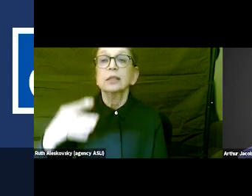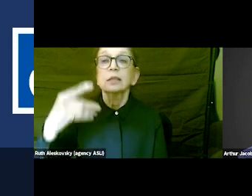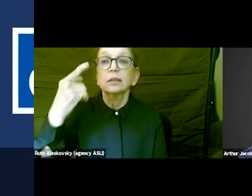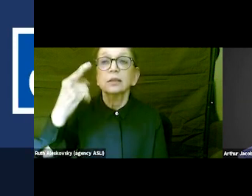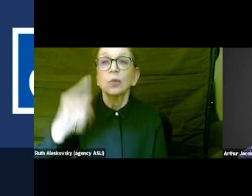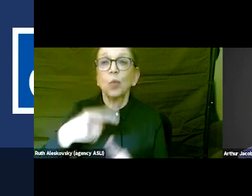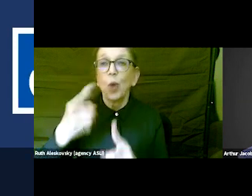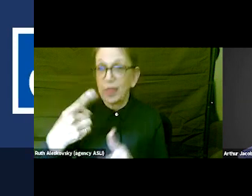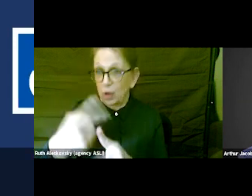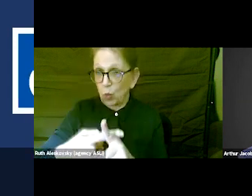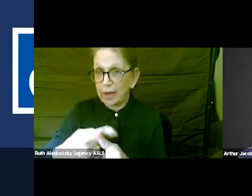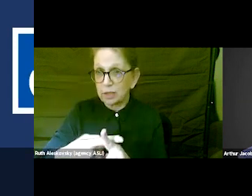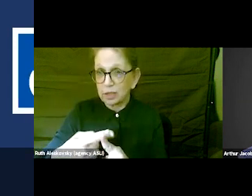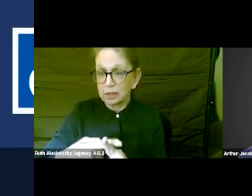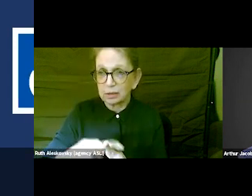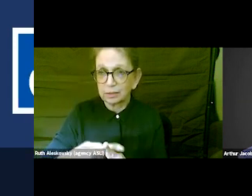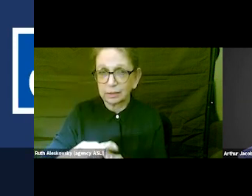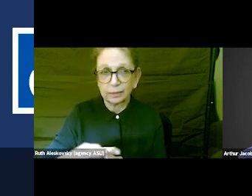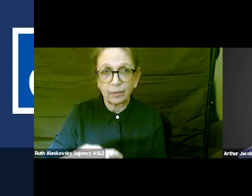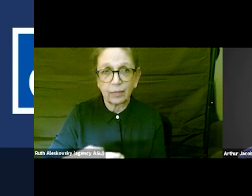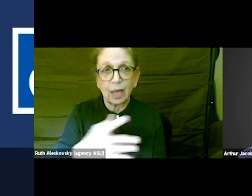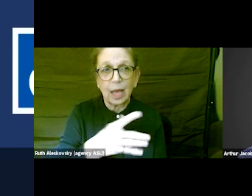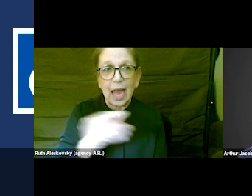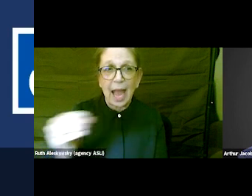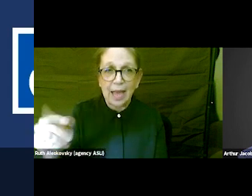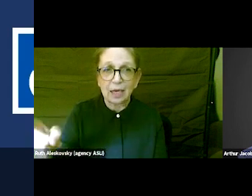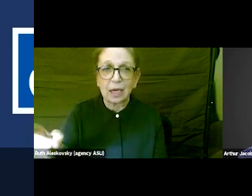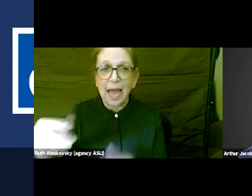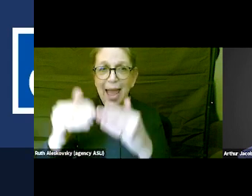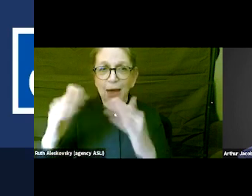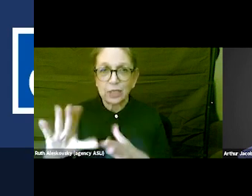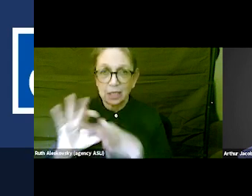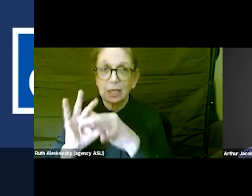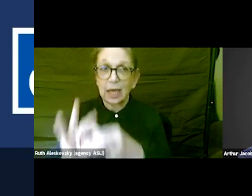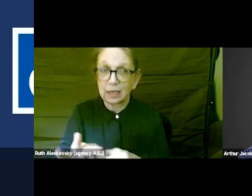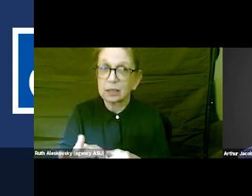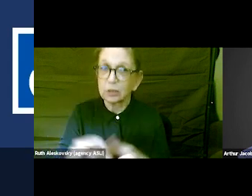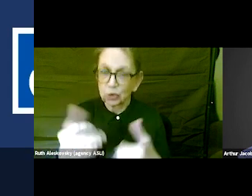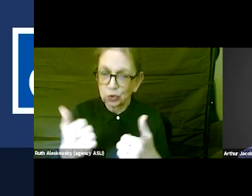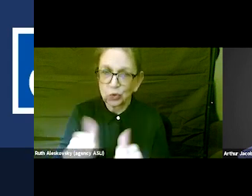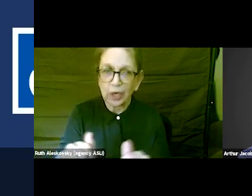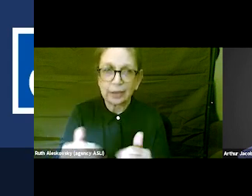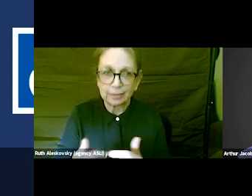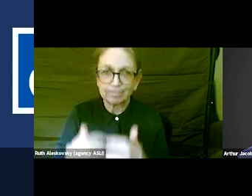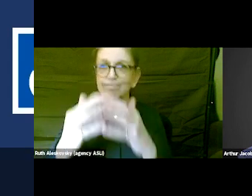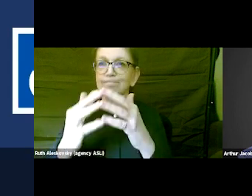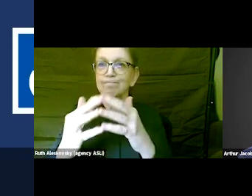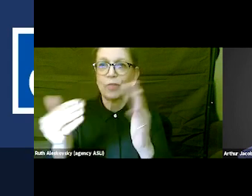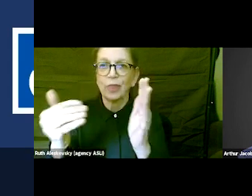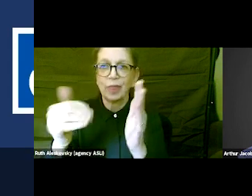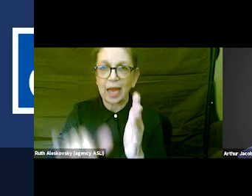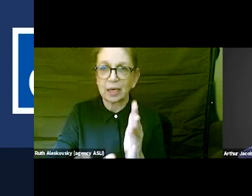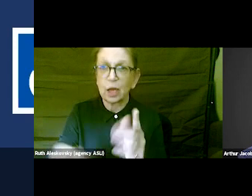So Housing Connect will now be tracking those things. At the beginning of